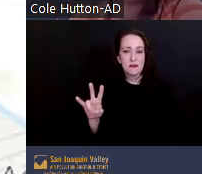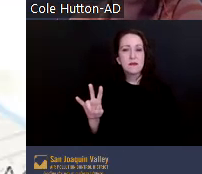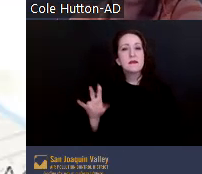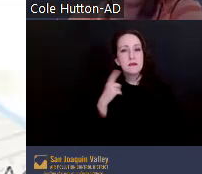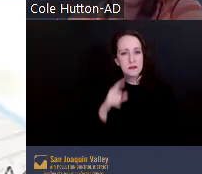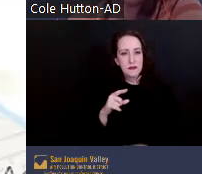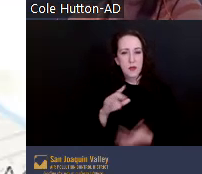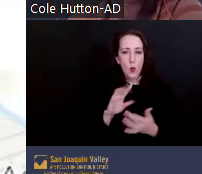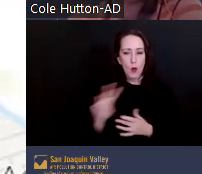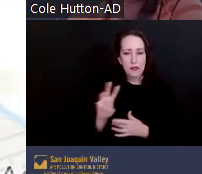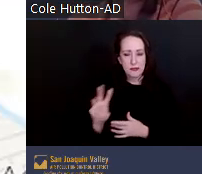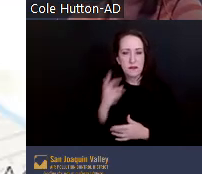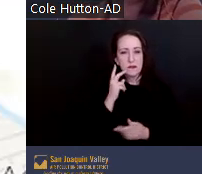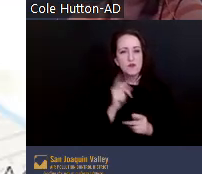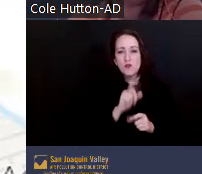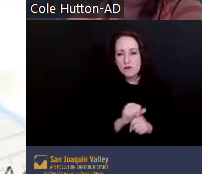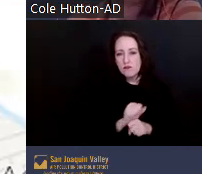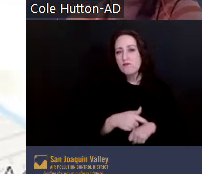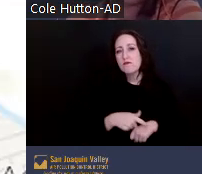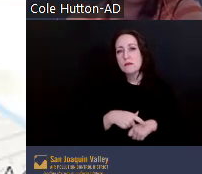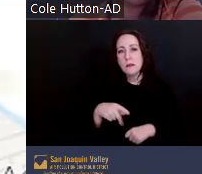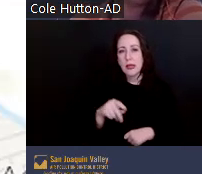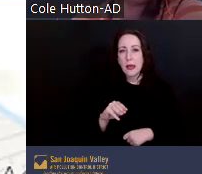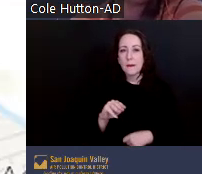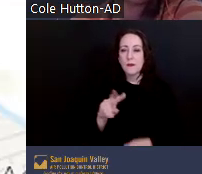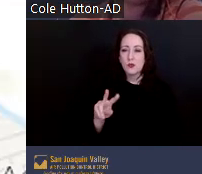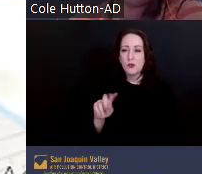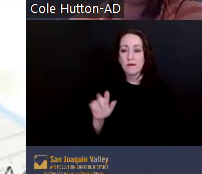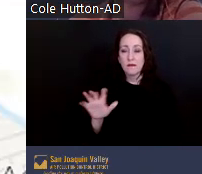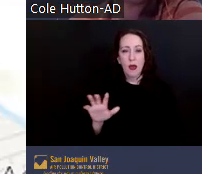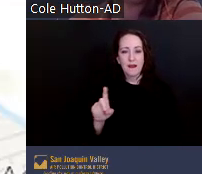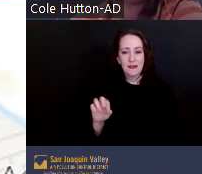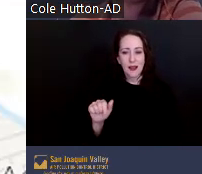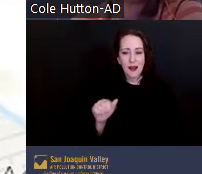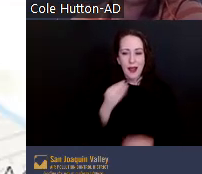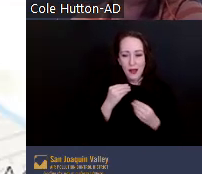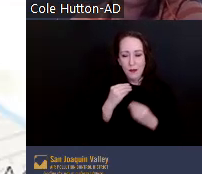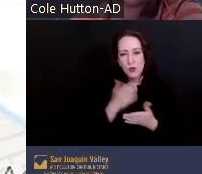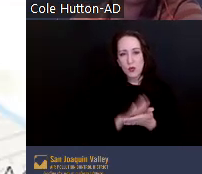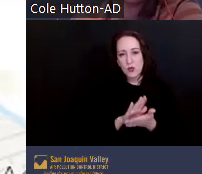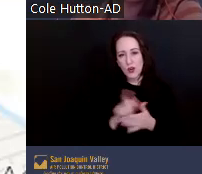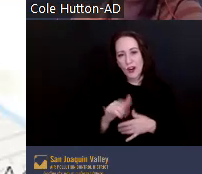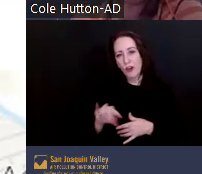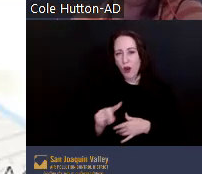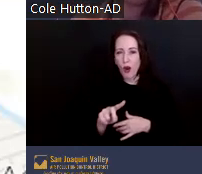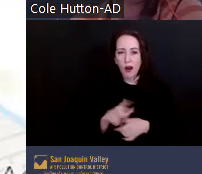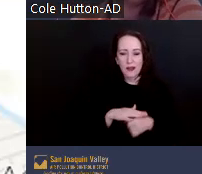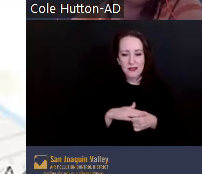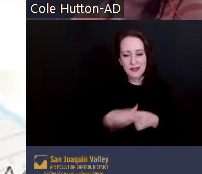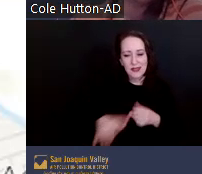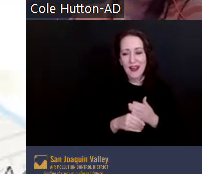This shows real-time PM 2.5 data, and you can see our edible schoolyard site was added to that